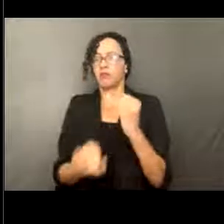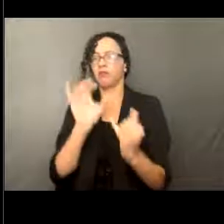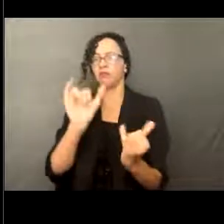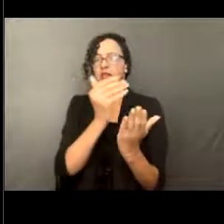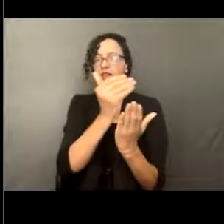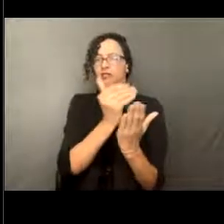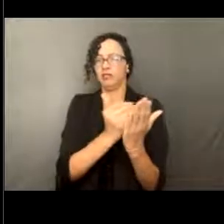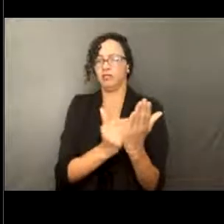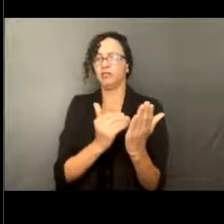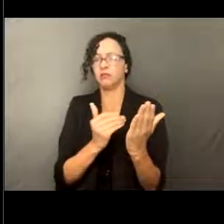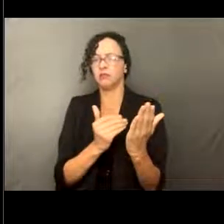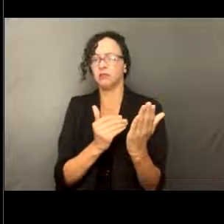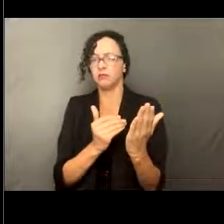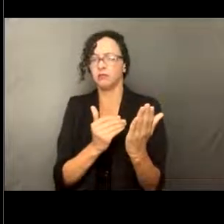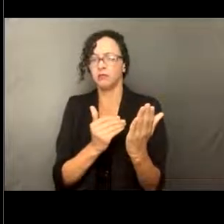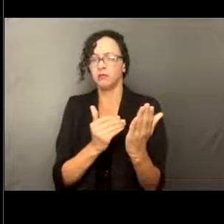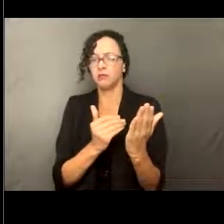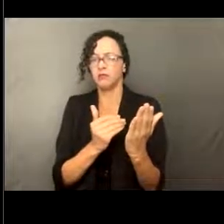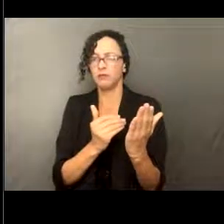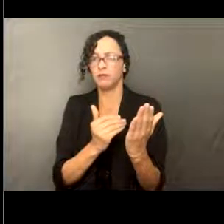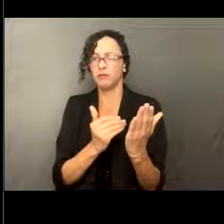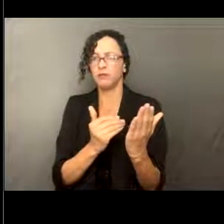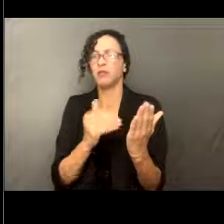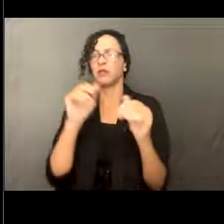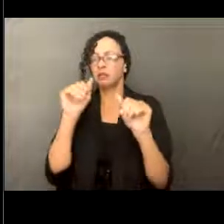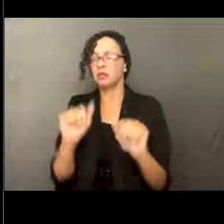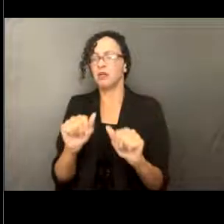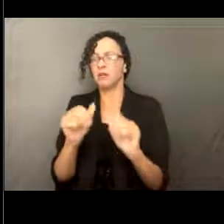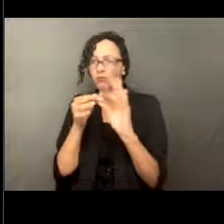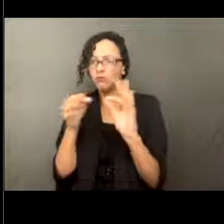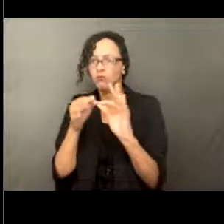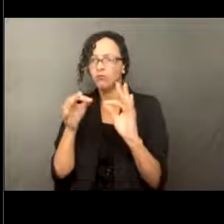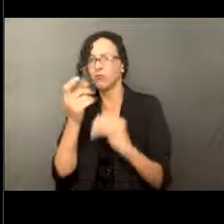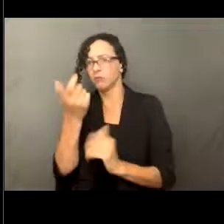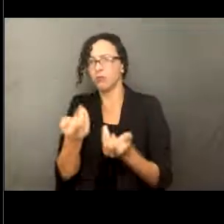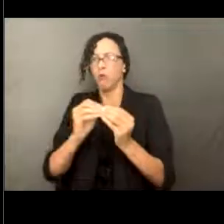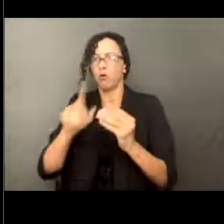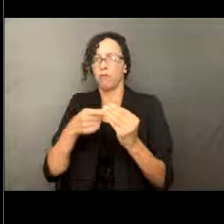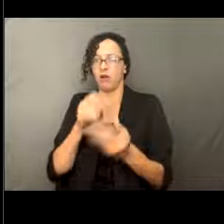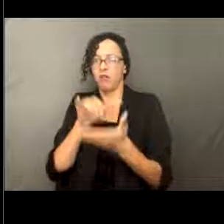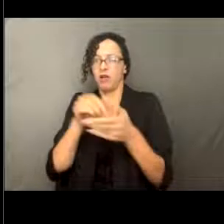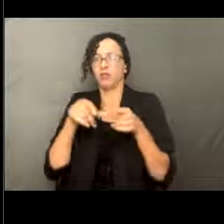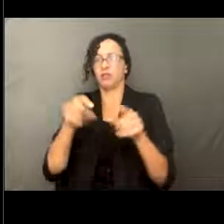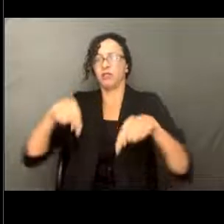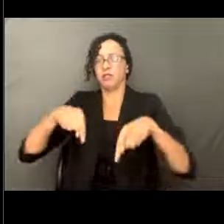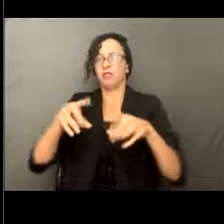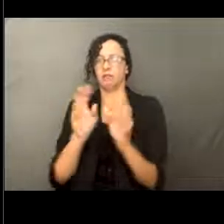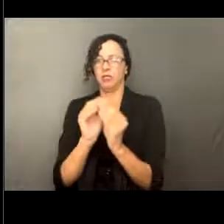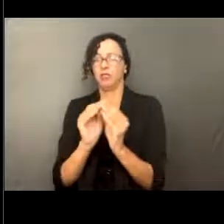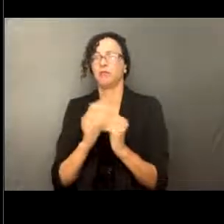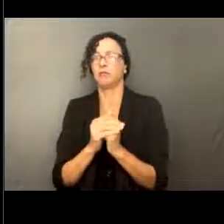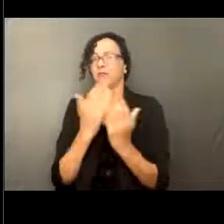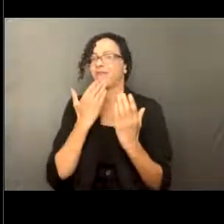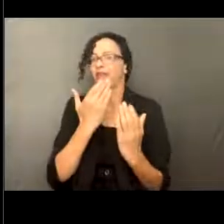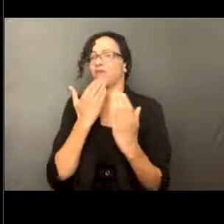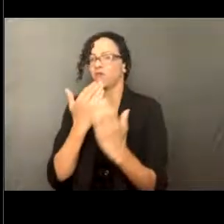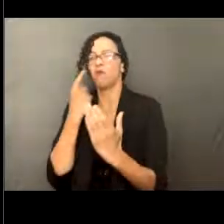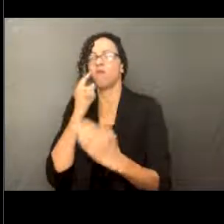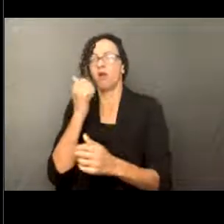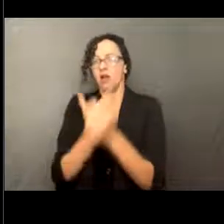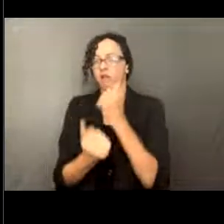it in this particular meeting. Thankful to everybody that put their name in the hat